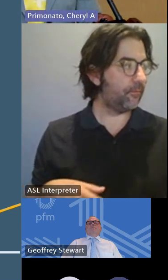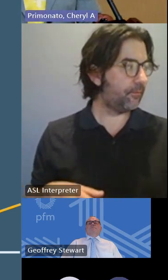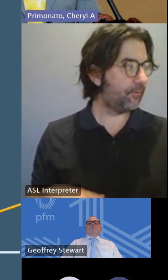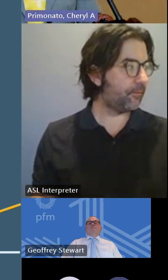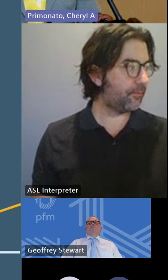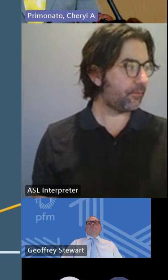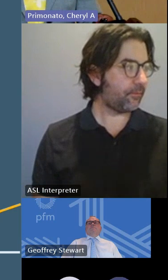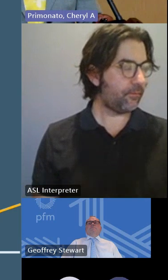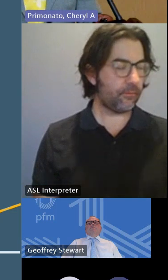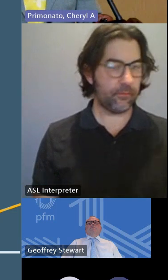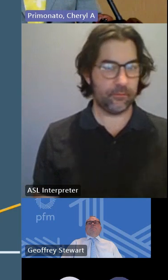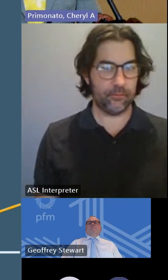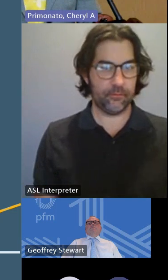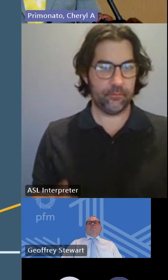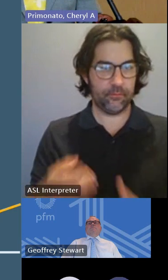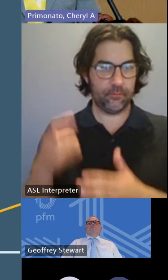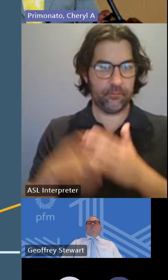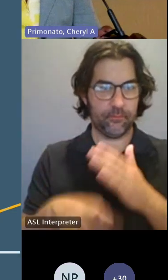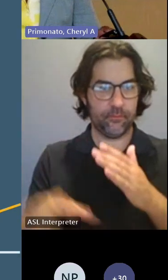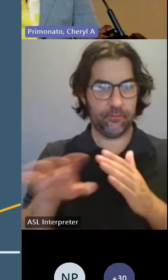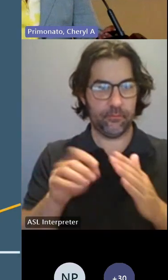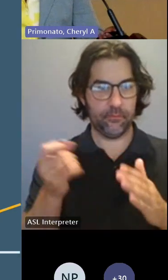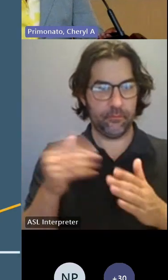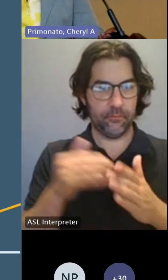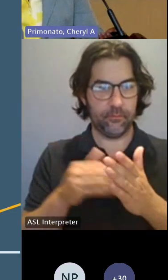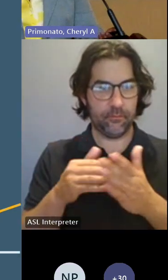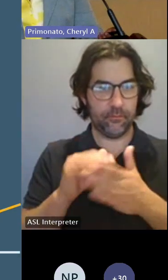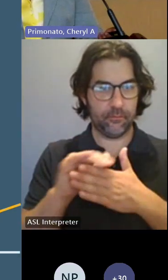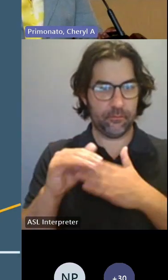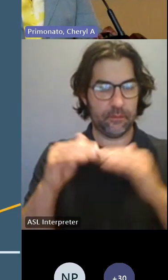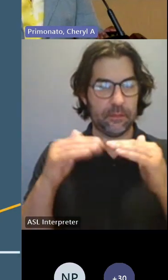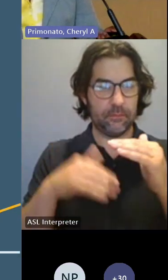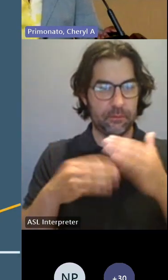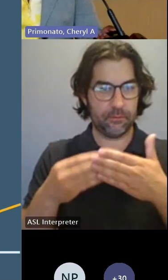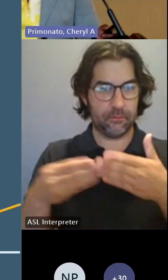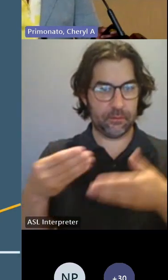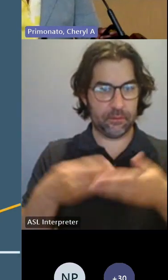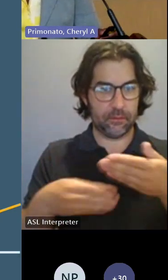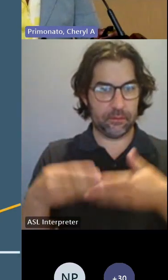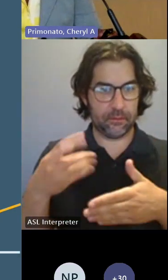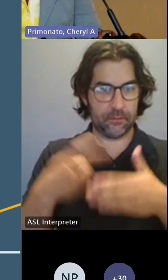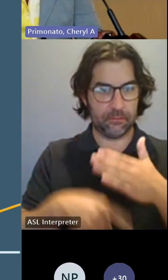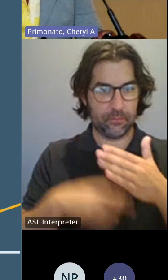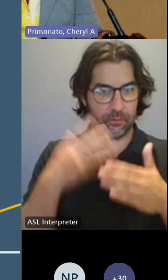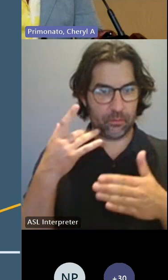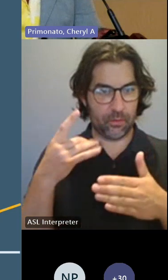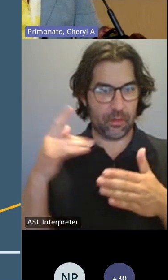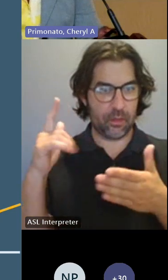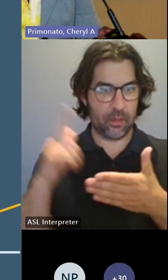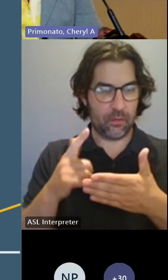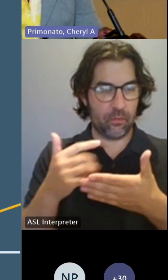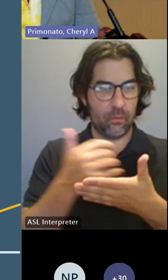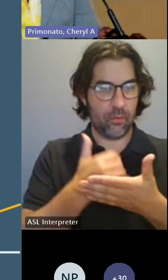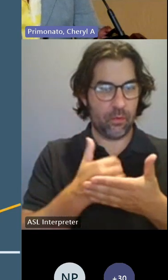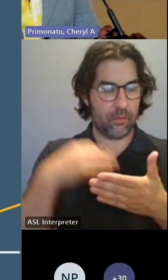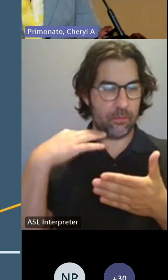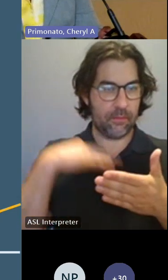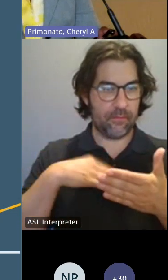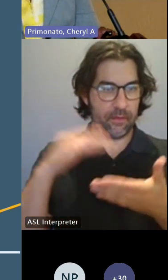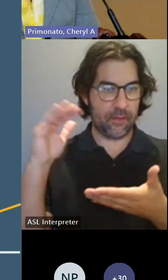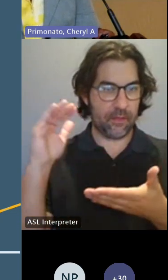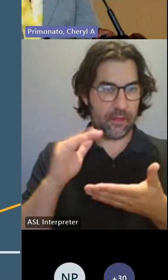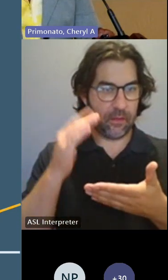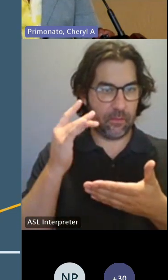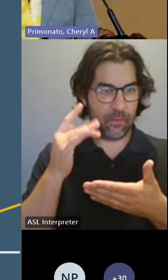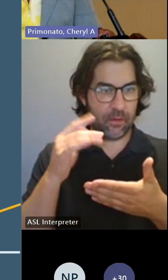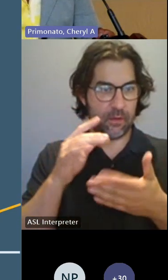And for expenses, about $11 million below budgeted expenses, primarily due to lower wages and benefits due